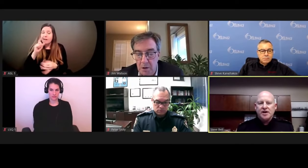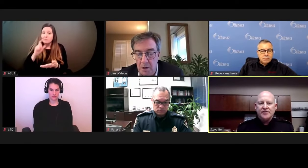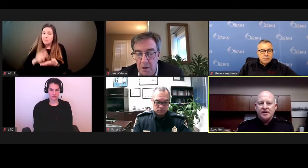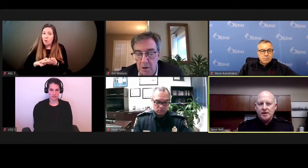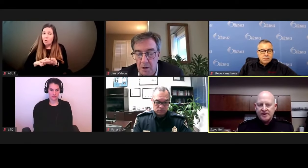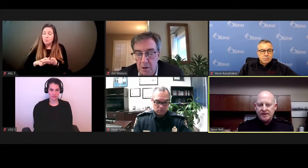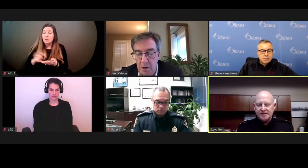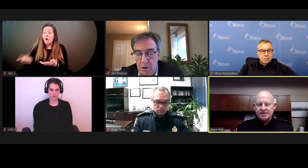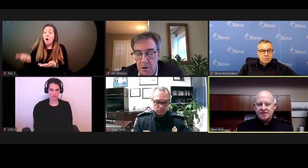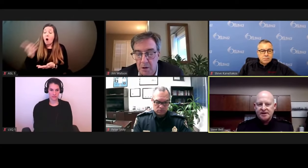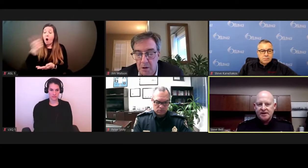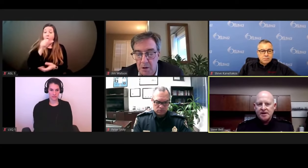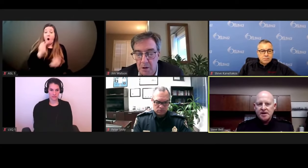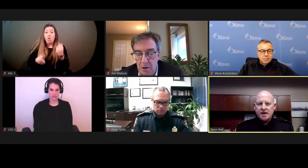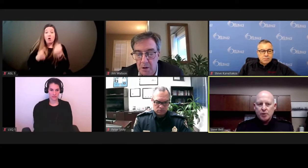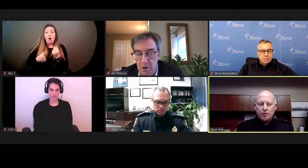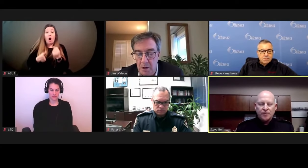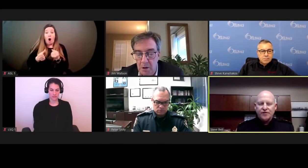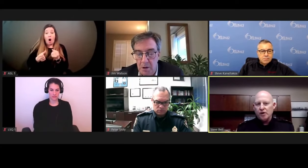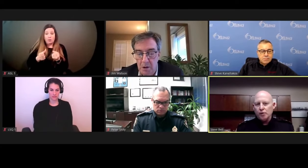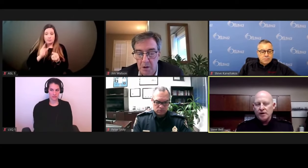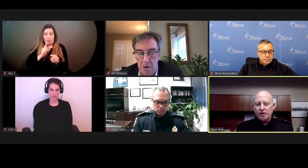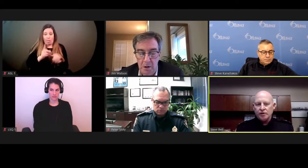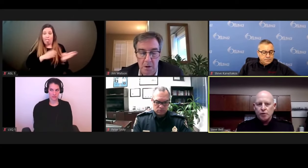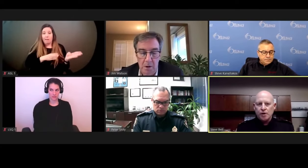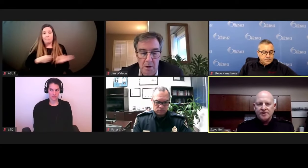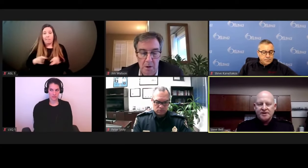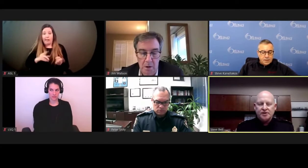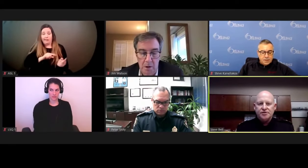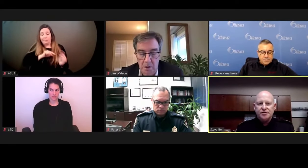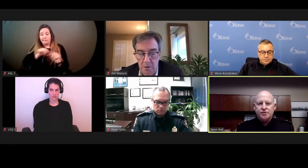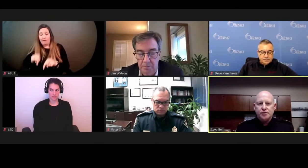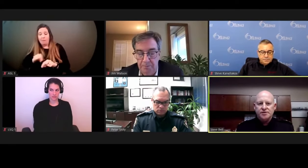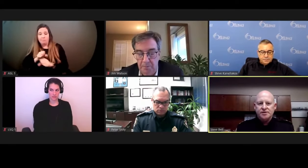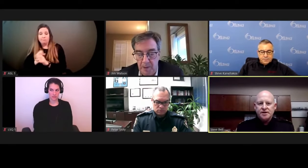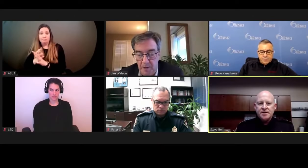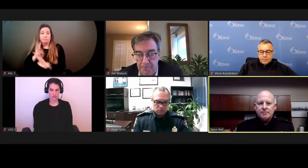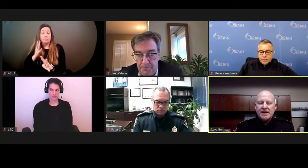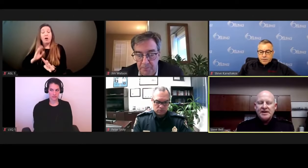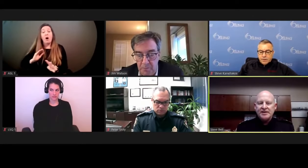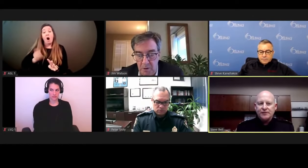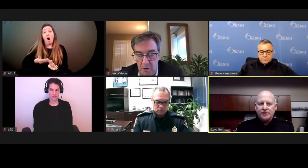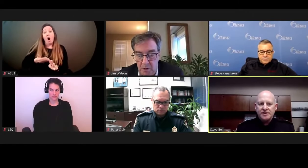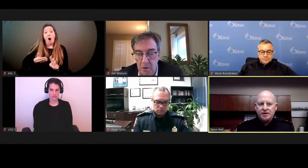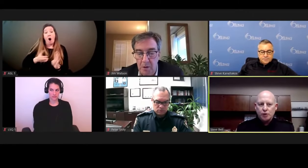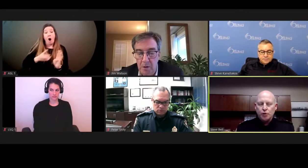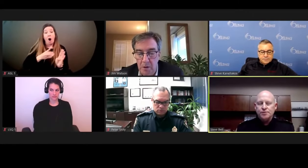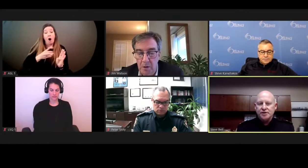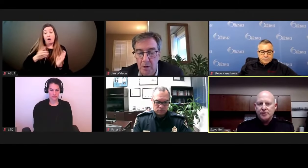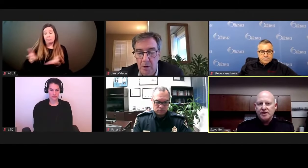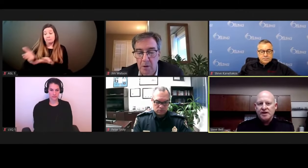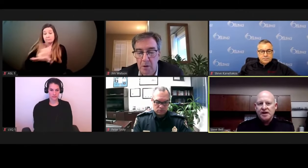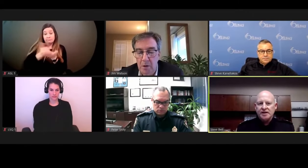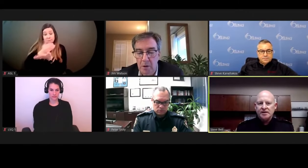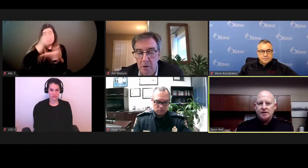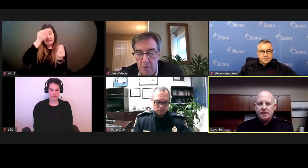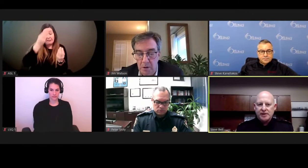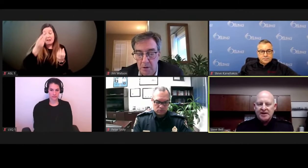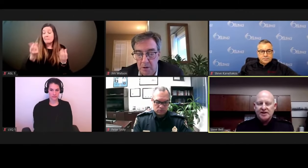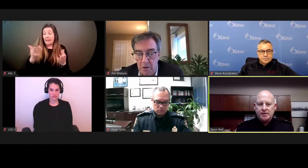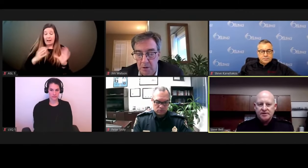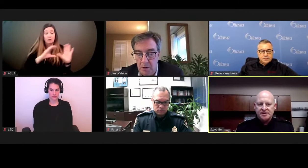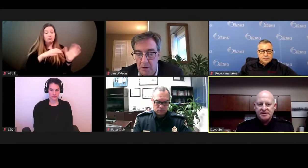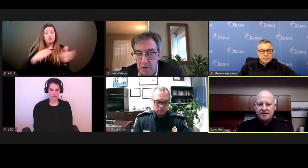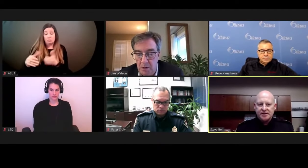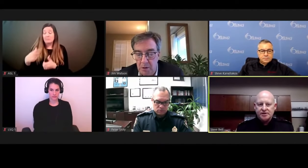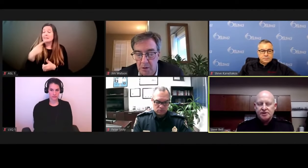vehicular traffic come into the city. We're following through our intelligence sources many different groups that are indicating that they plan